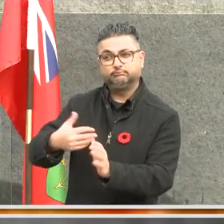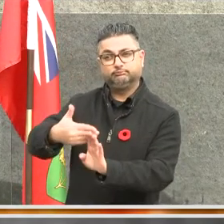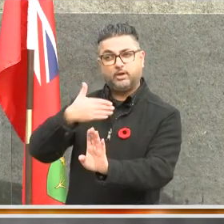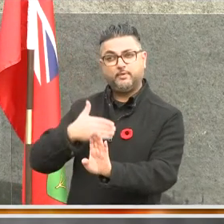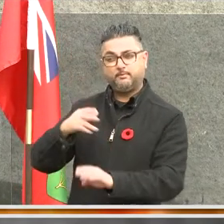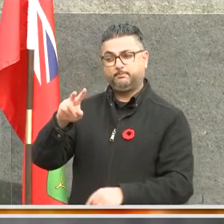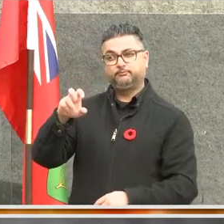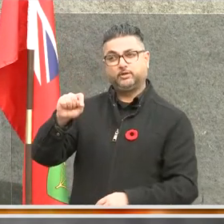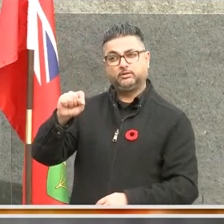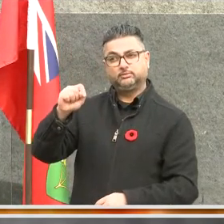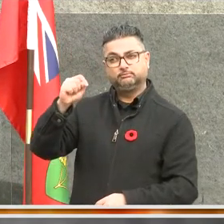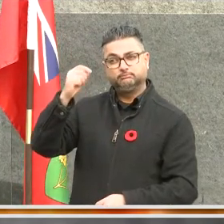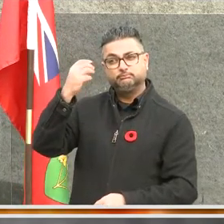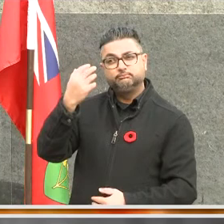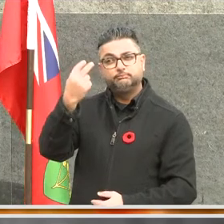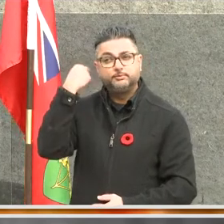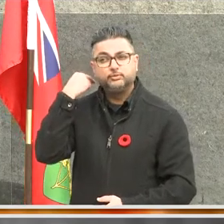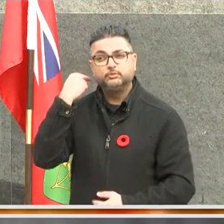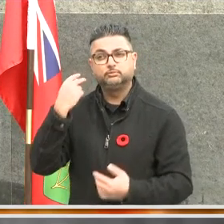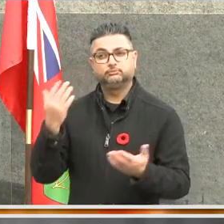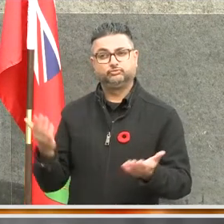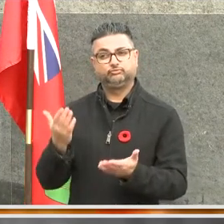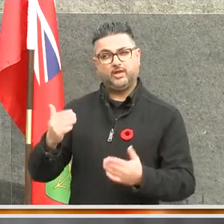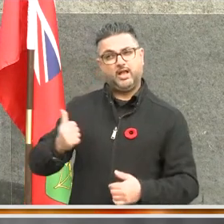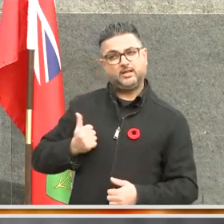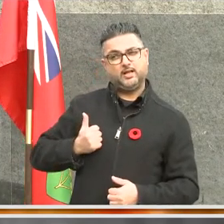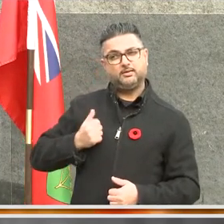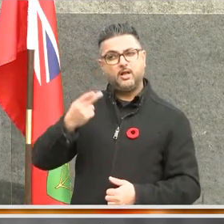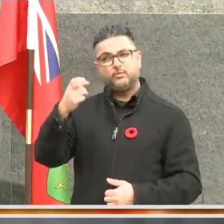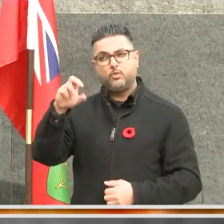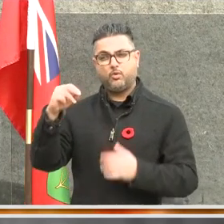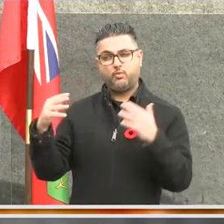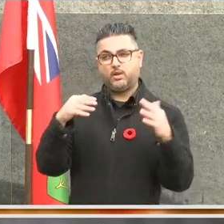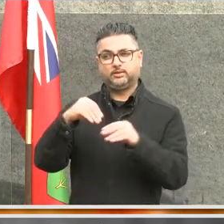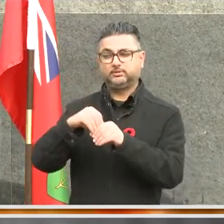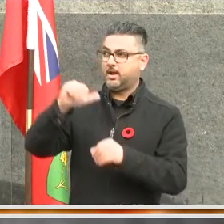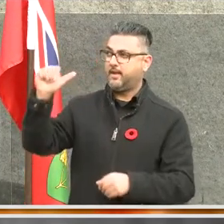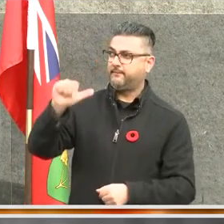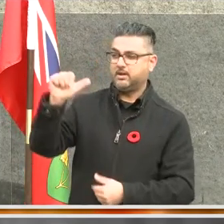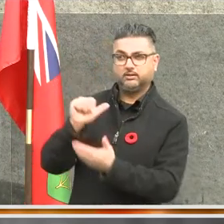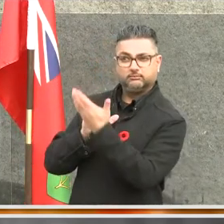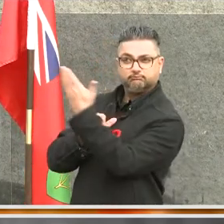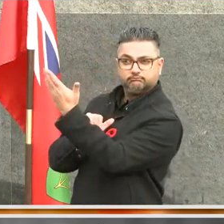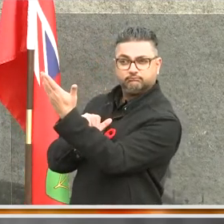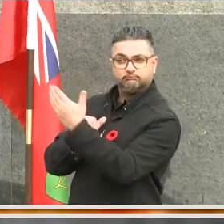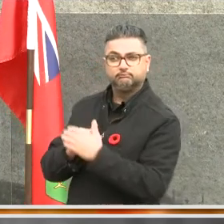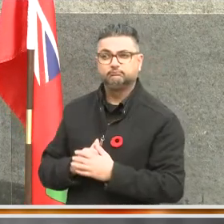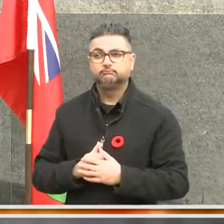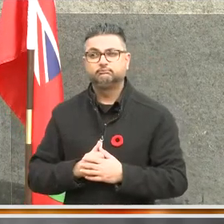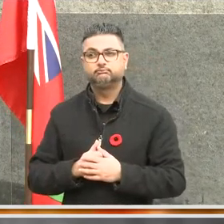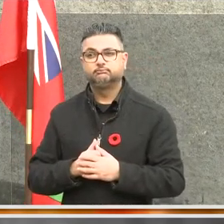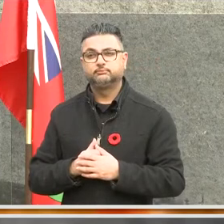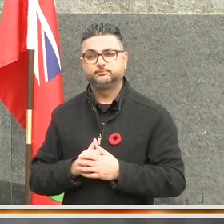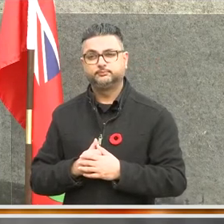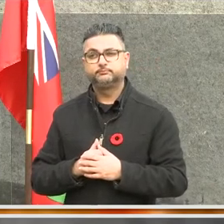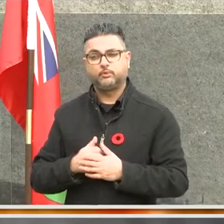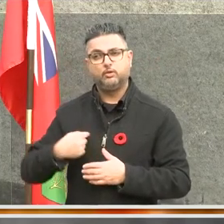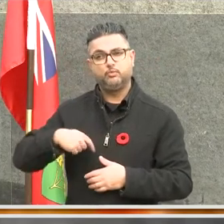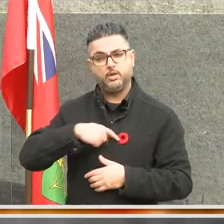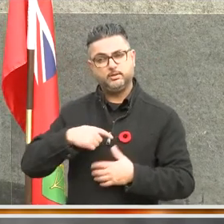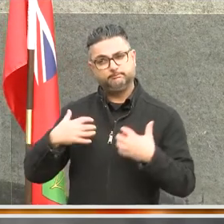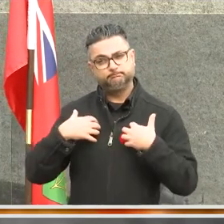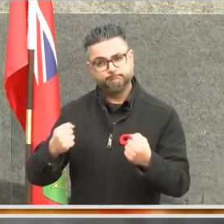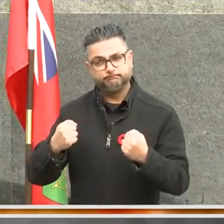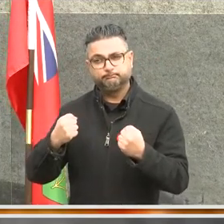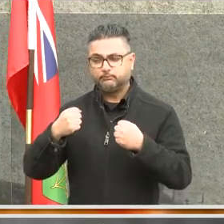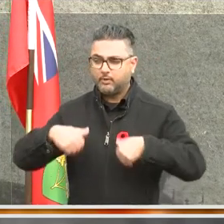memorial to the Canadian heroes of the war in Afghanistan, let us acknowledge the courage and sacrifice of those who